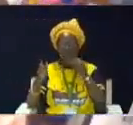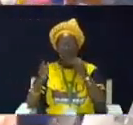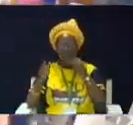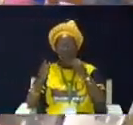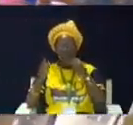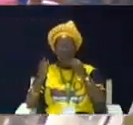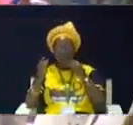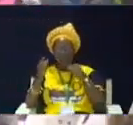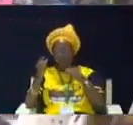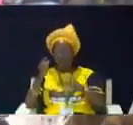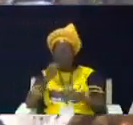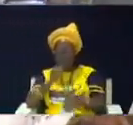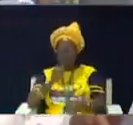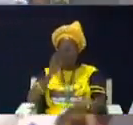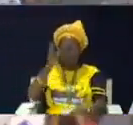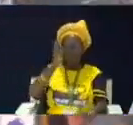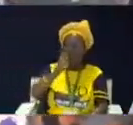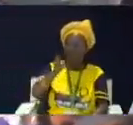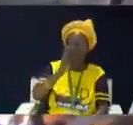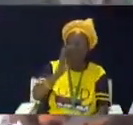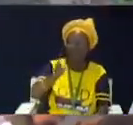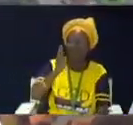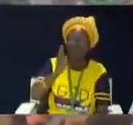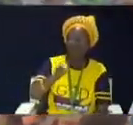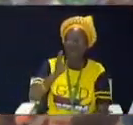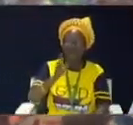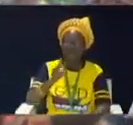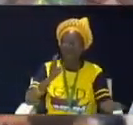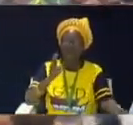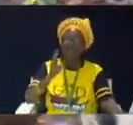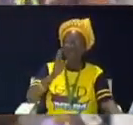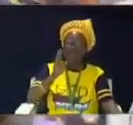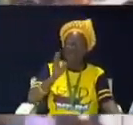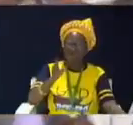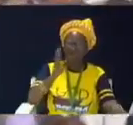Shake hands with one or two people and say, get ready for your best.